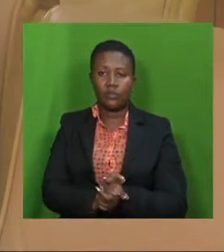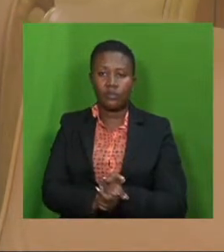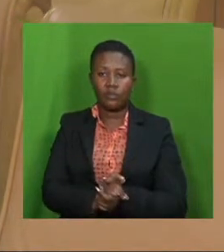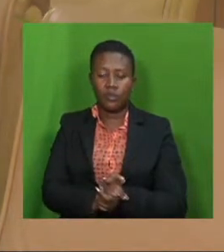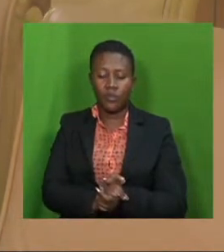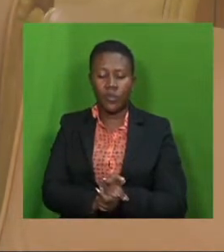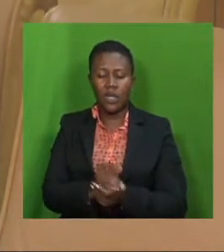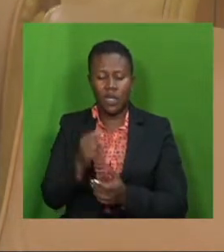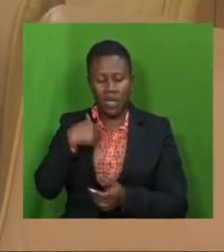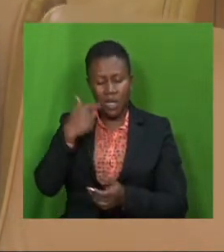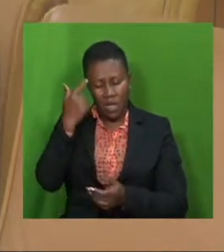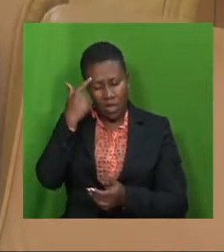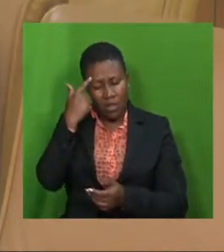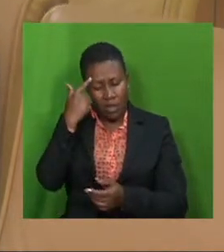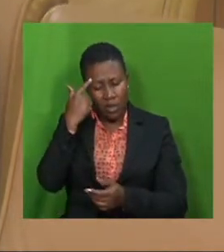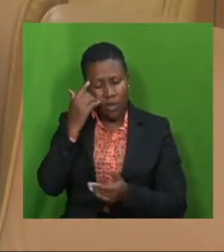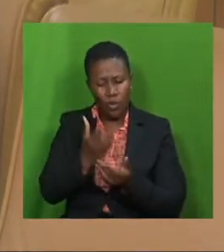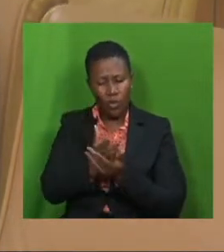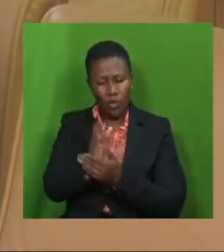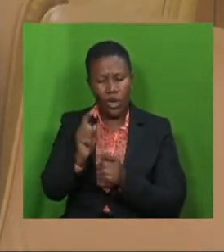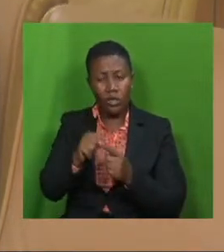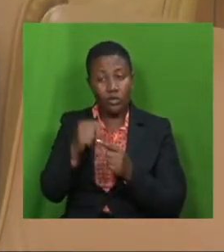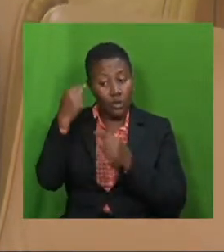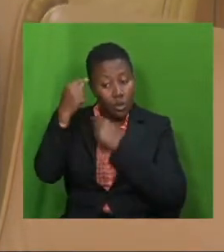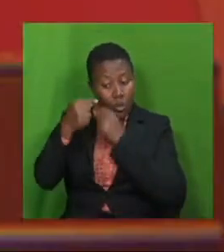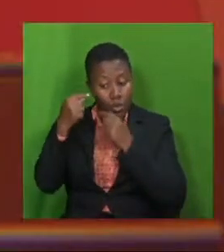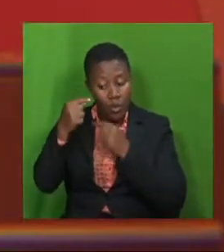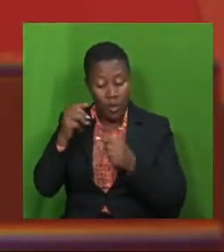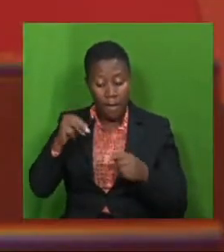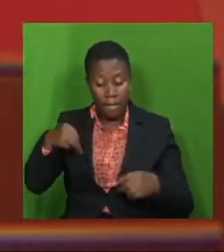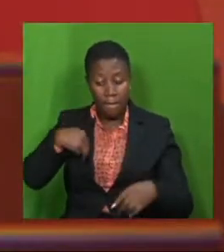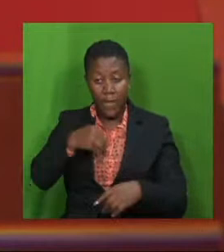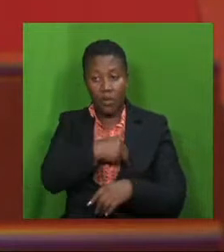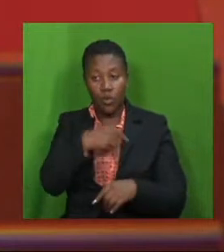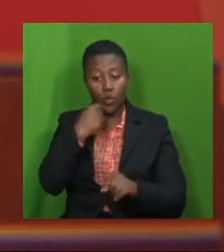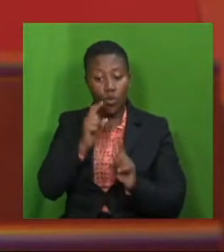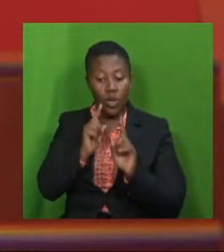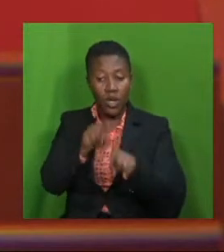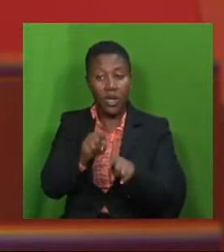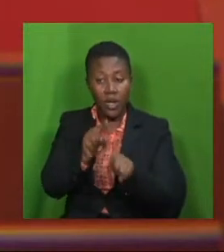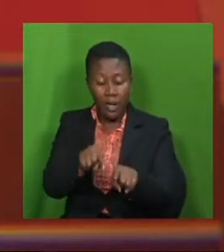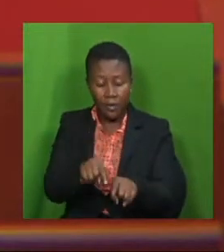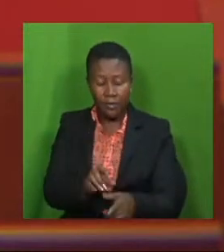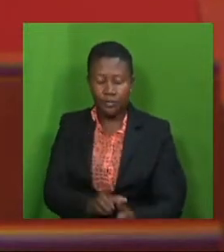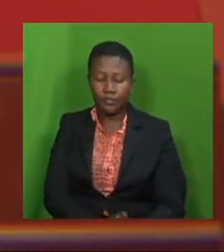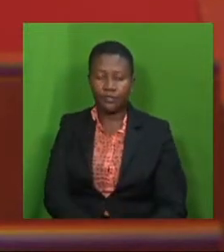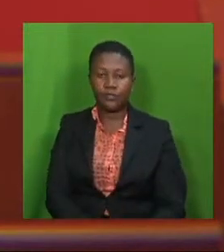to consider the attendance of members within this meeting.